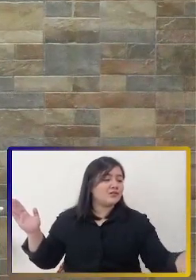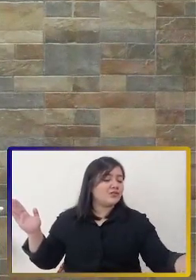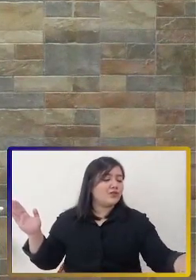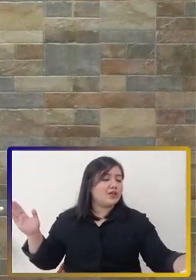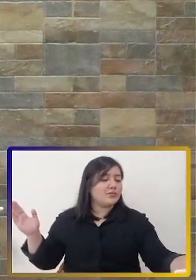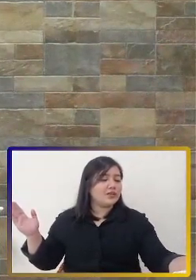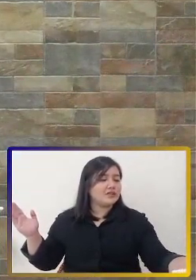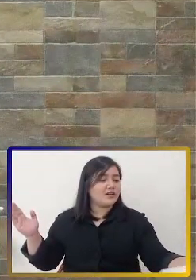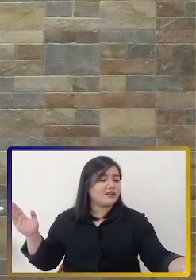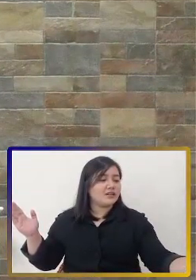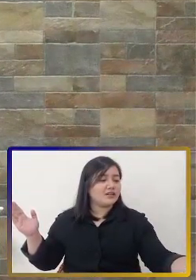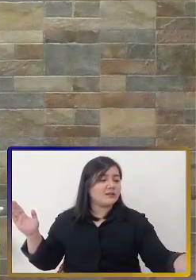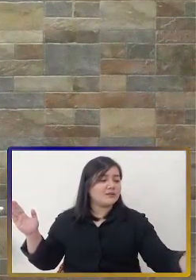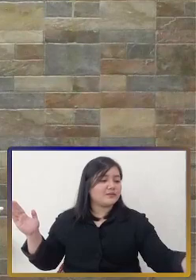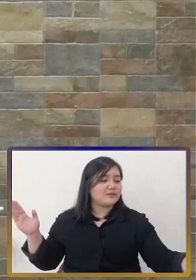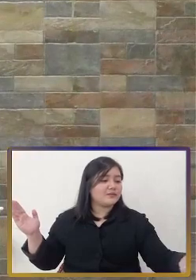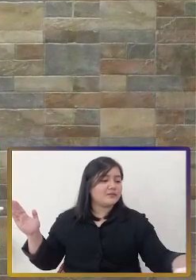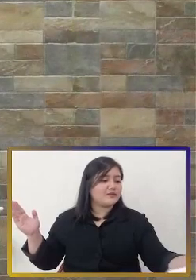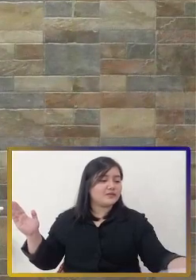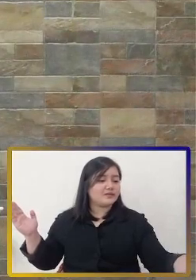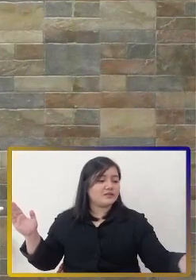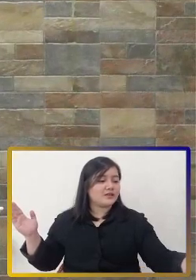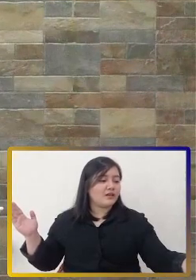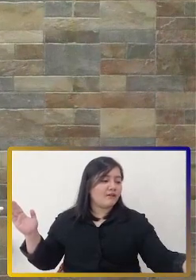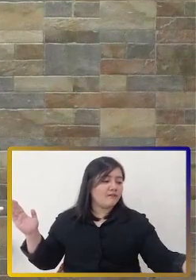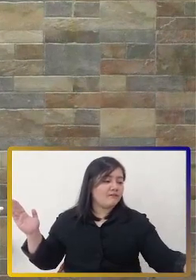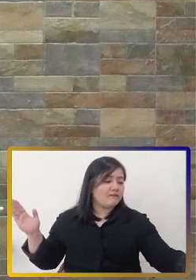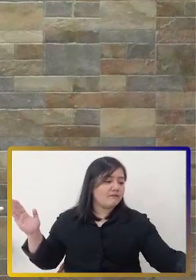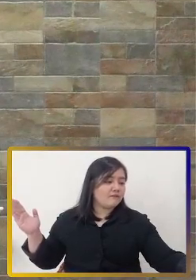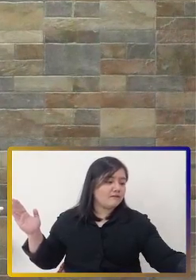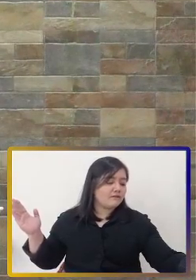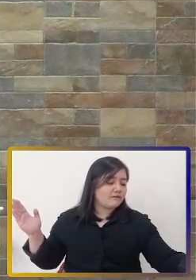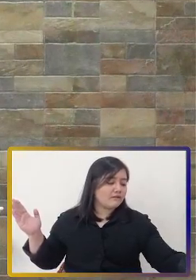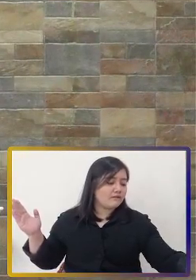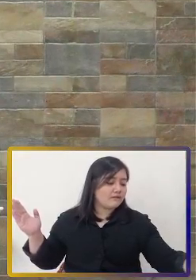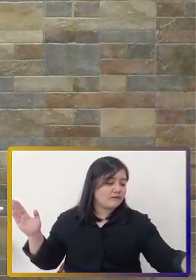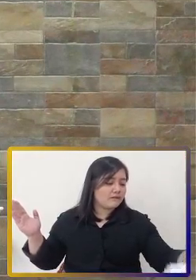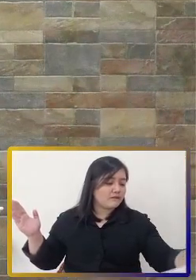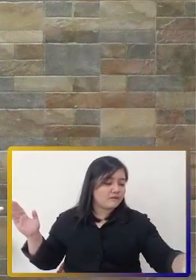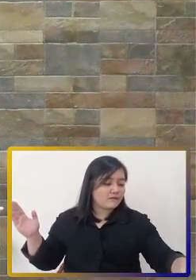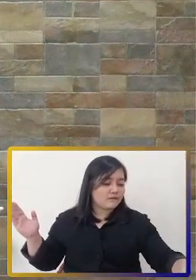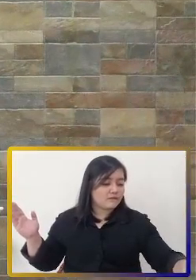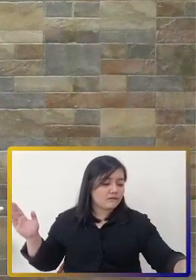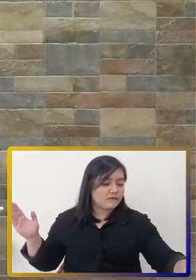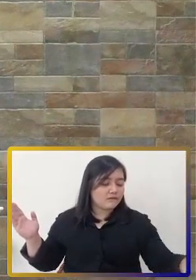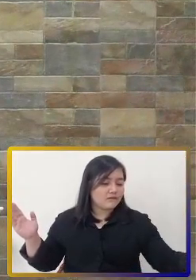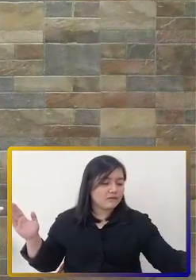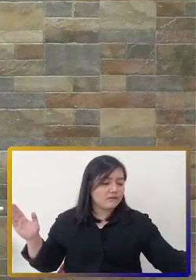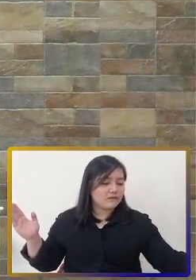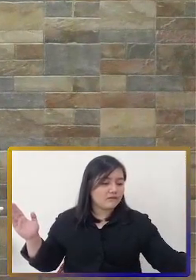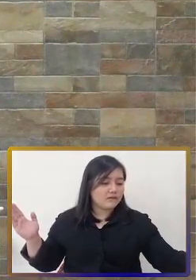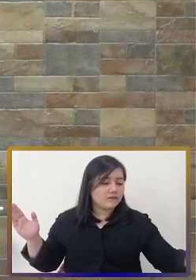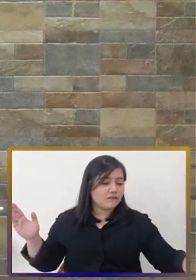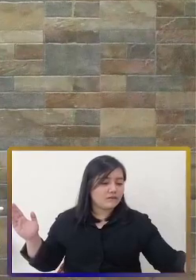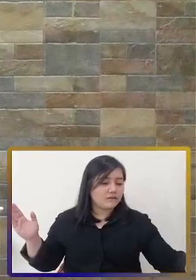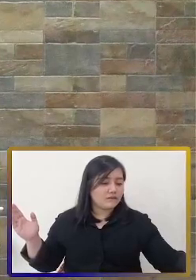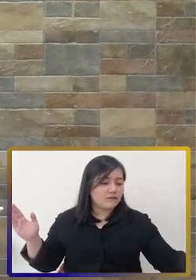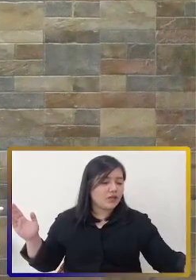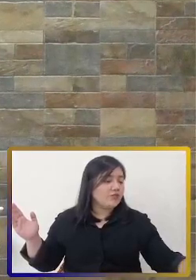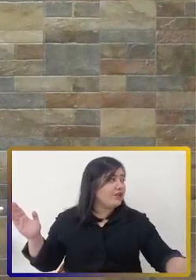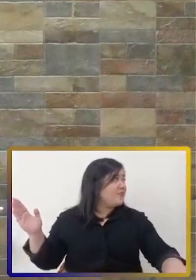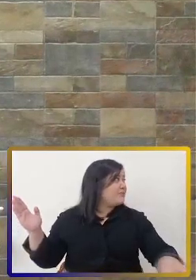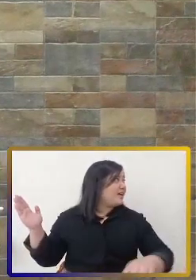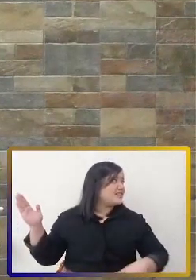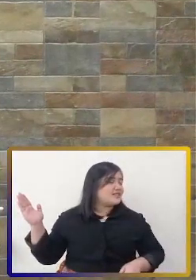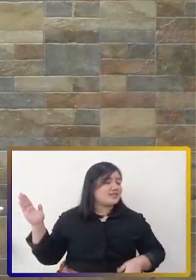Syntyche, that they be of the same mind in the Lord. Verse 3. And I entreat thee also, through